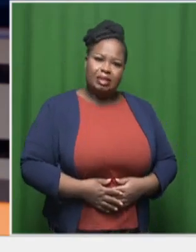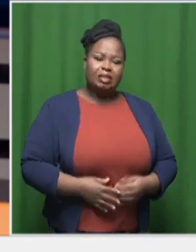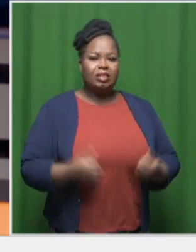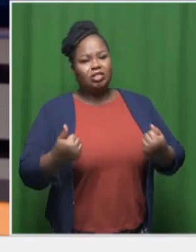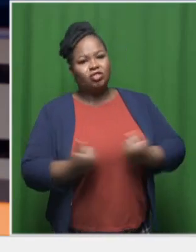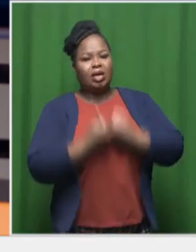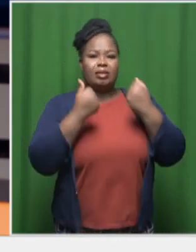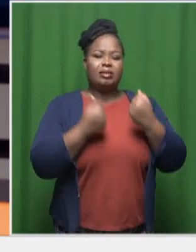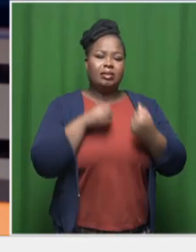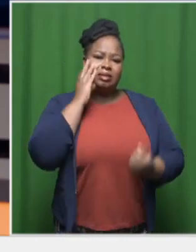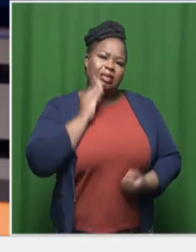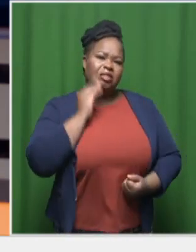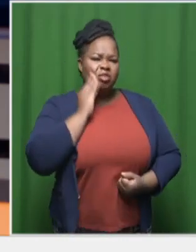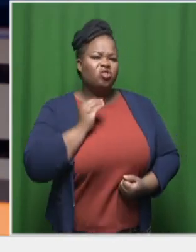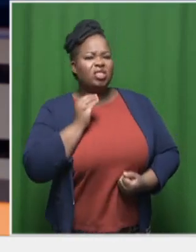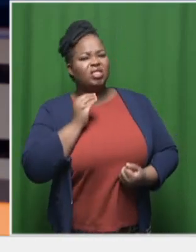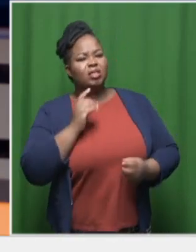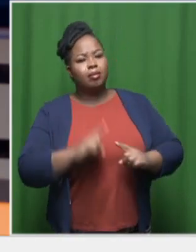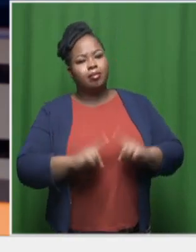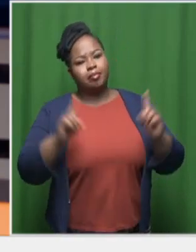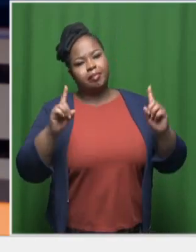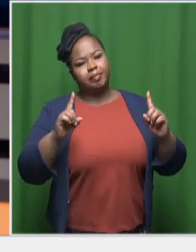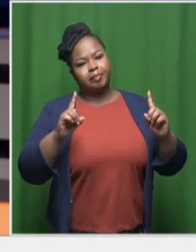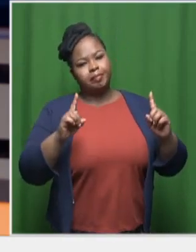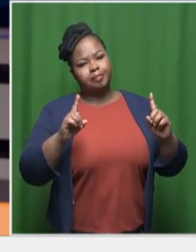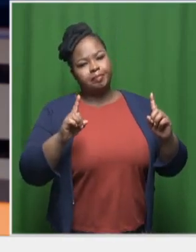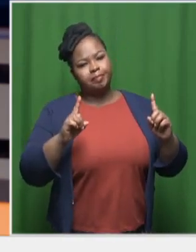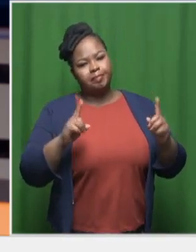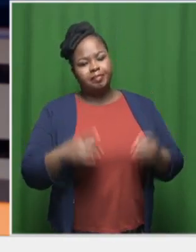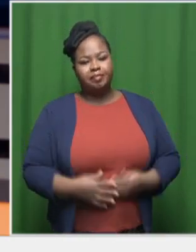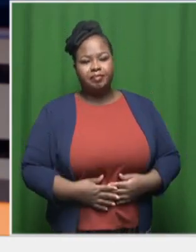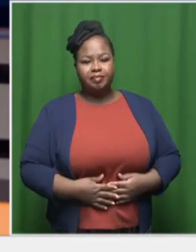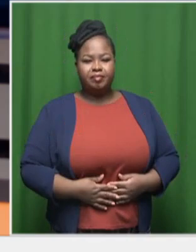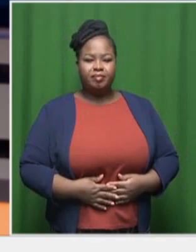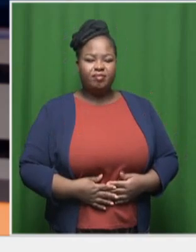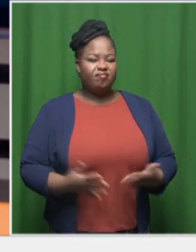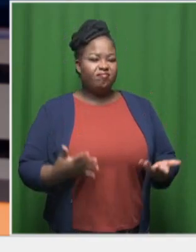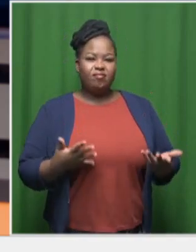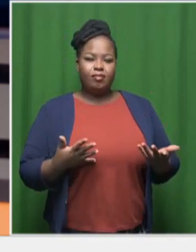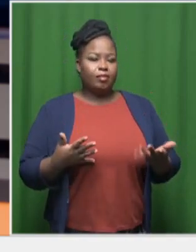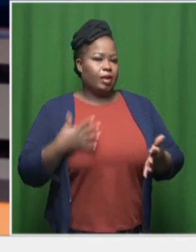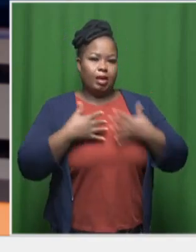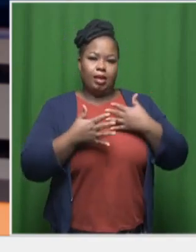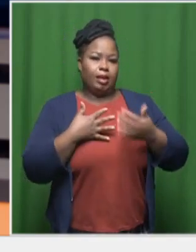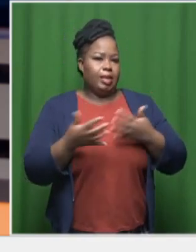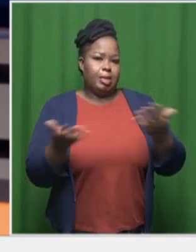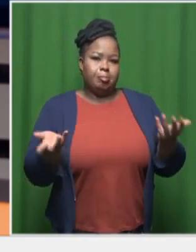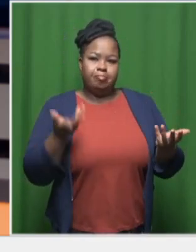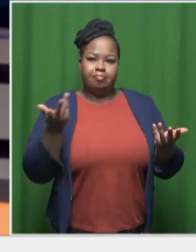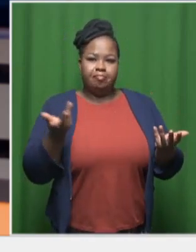way, but it's in the dynamic, in